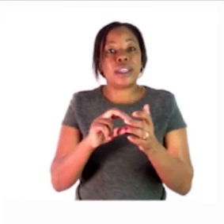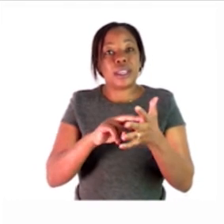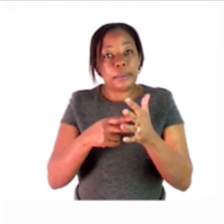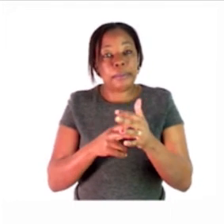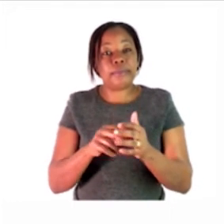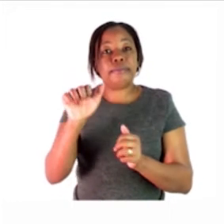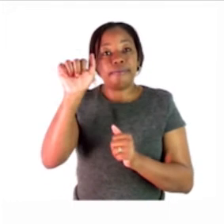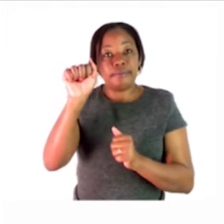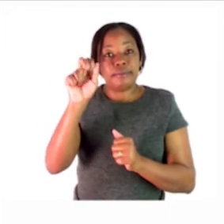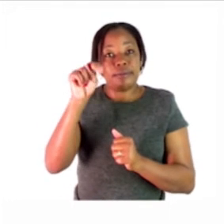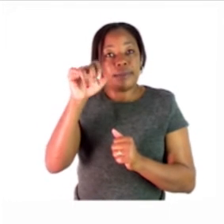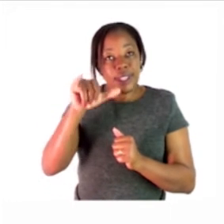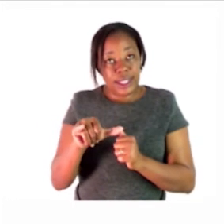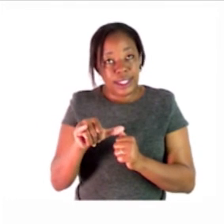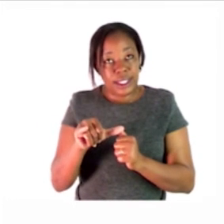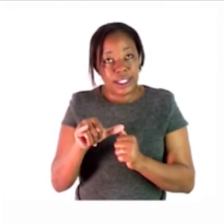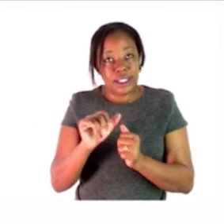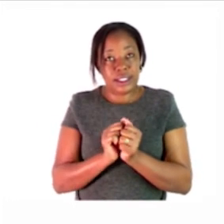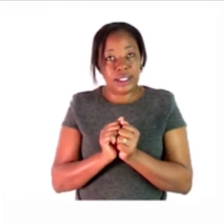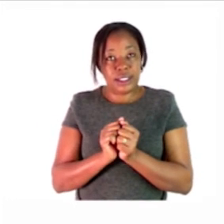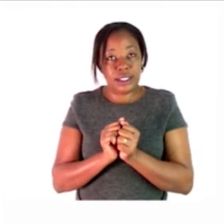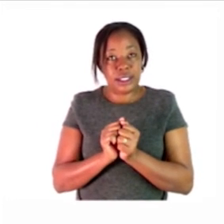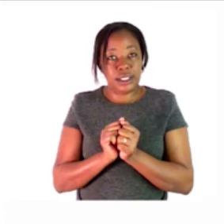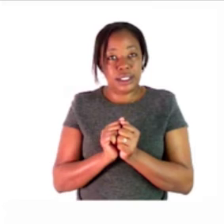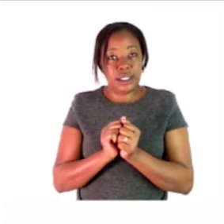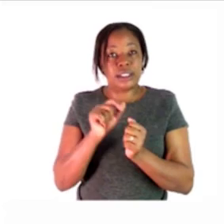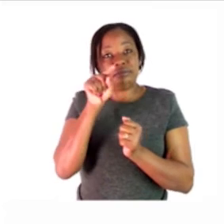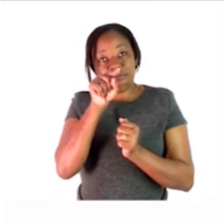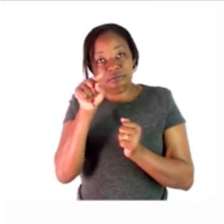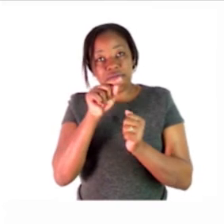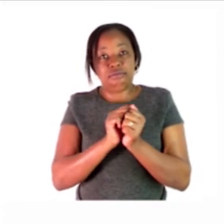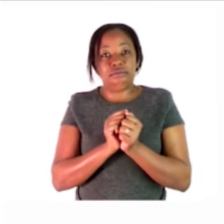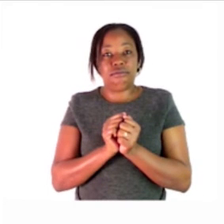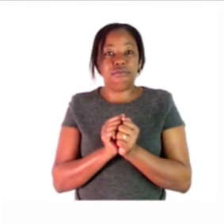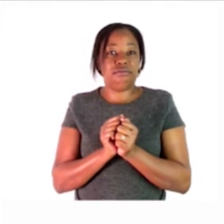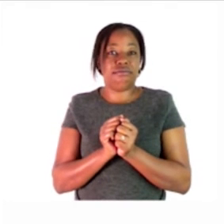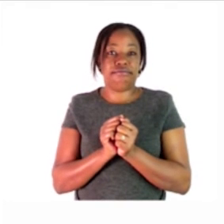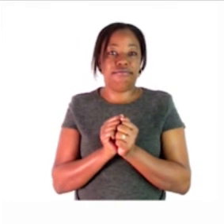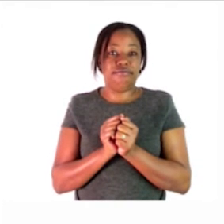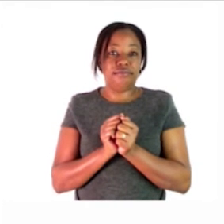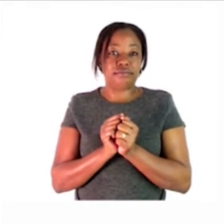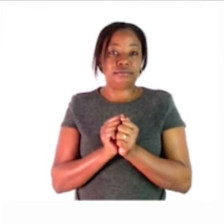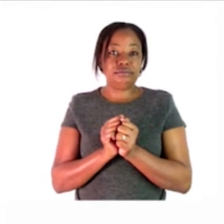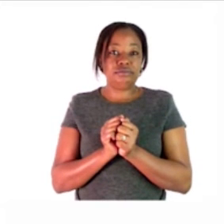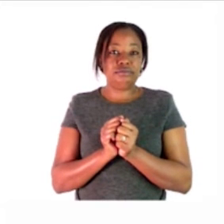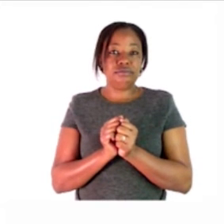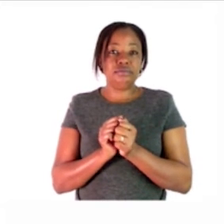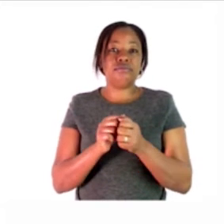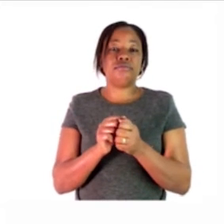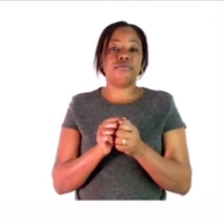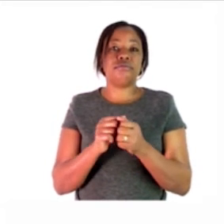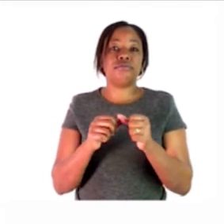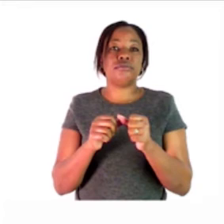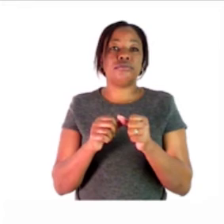also on your own. Do number 4 up to number 16. Enjoy reading and practicing